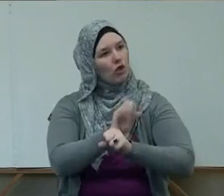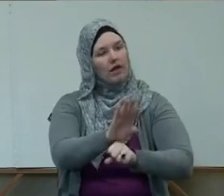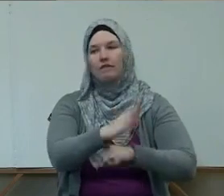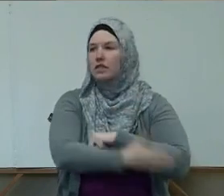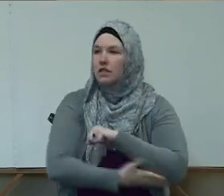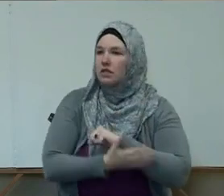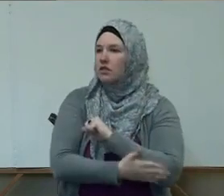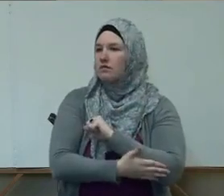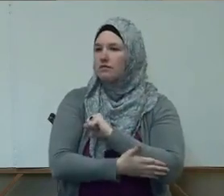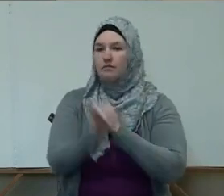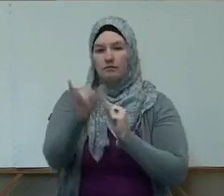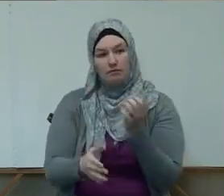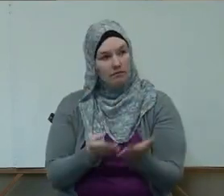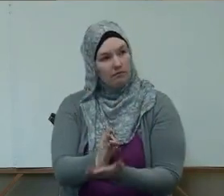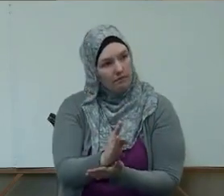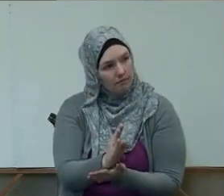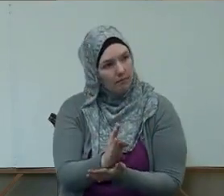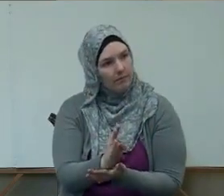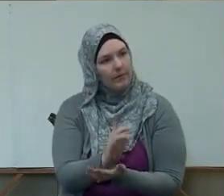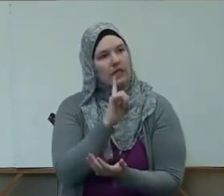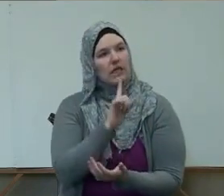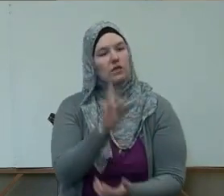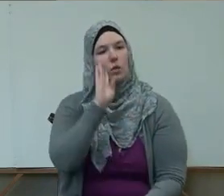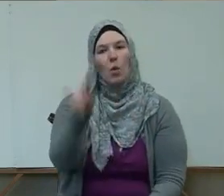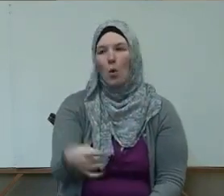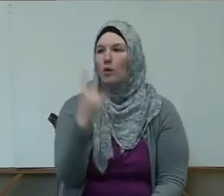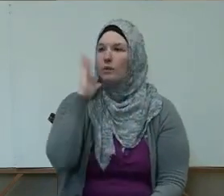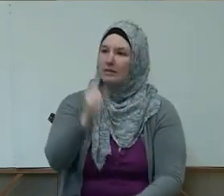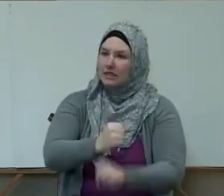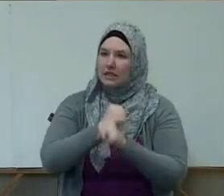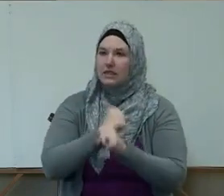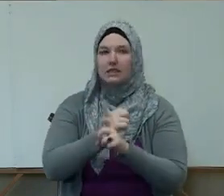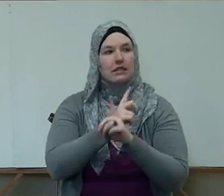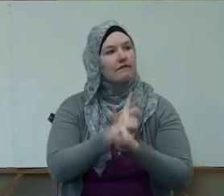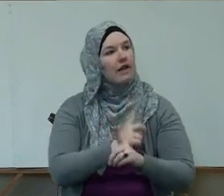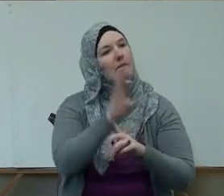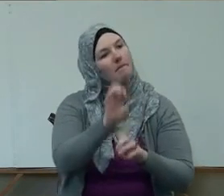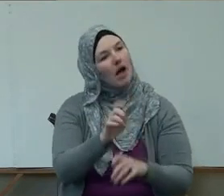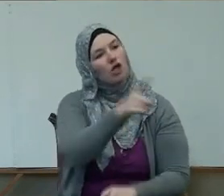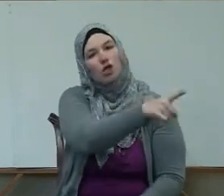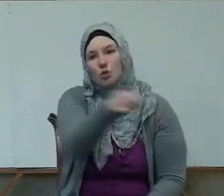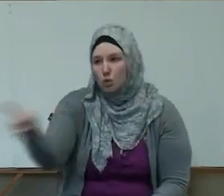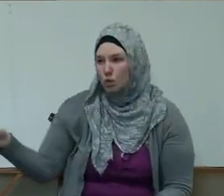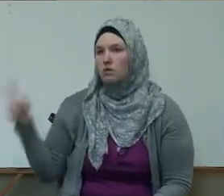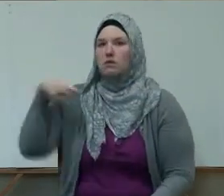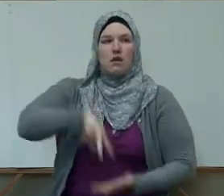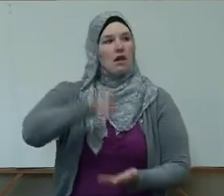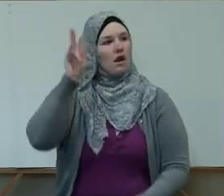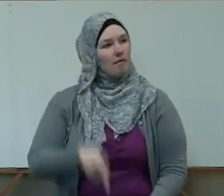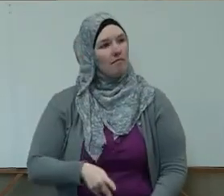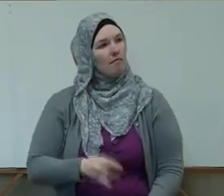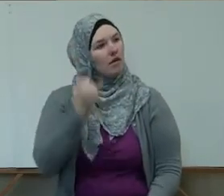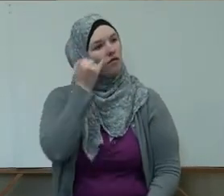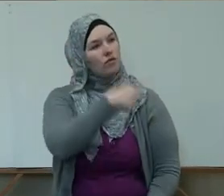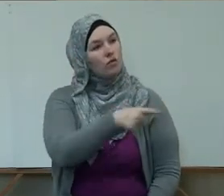nation, and that right is only gonna be defended by you standing up. As you stand